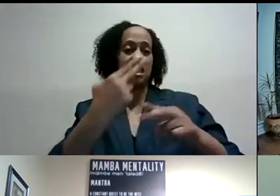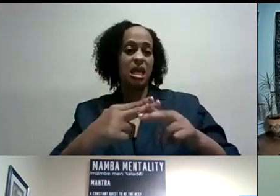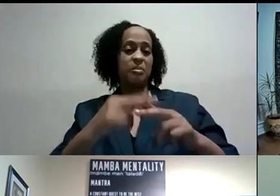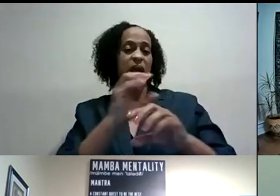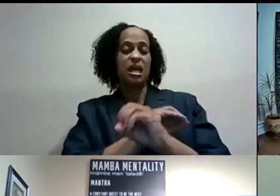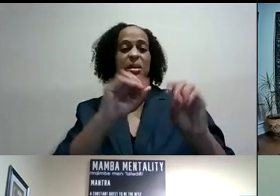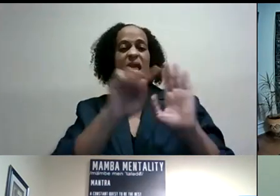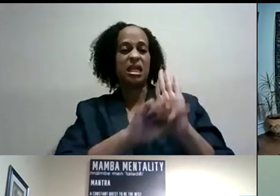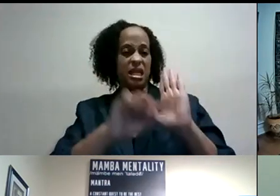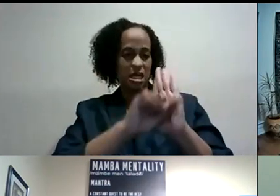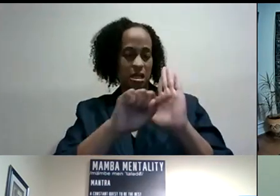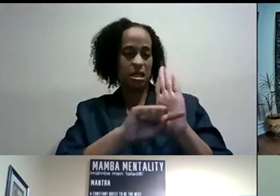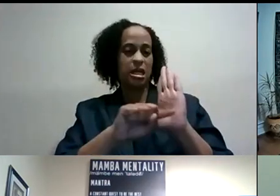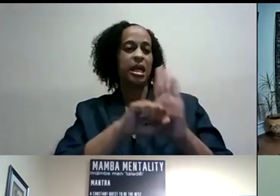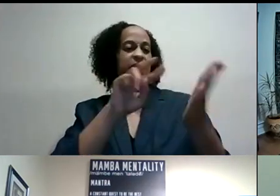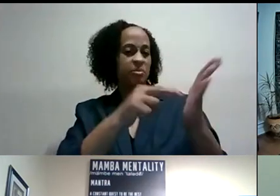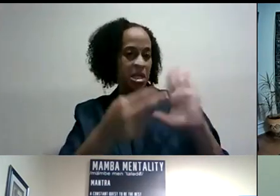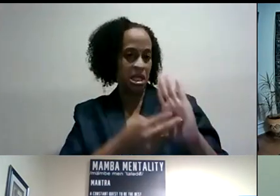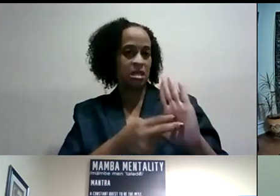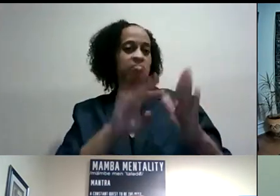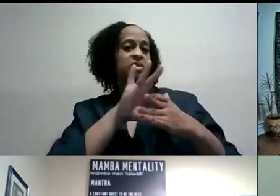of negative connotations.